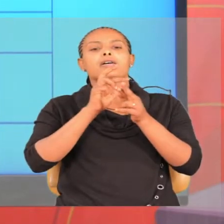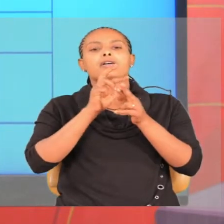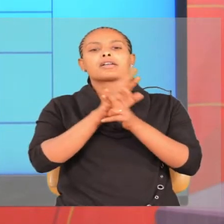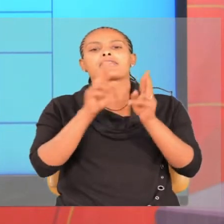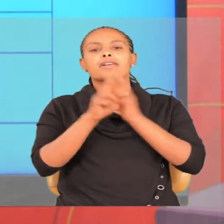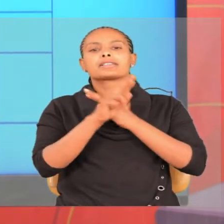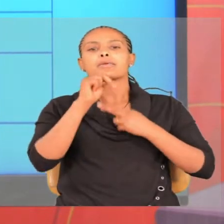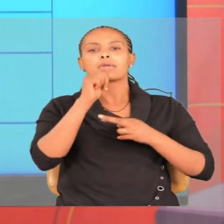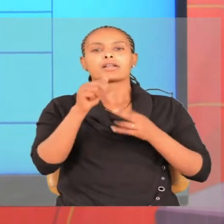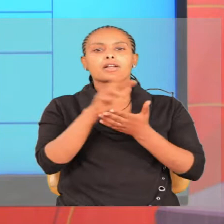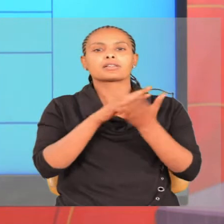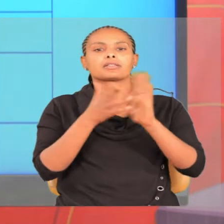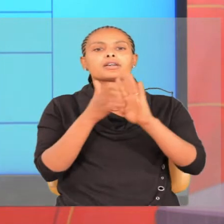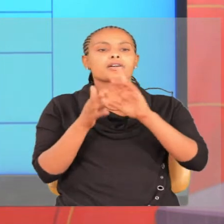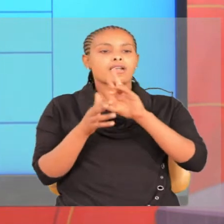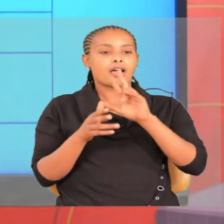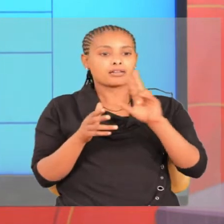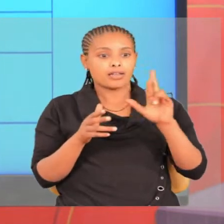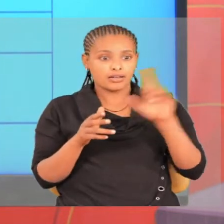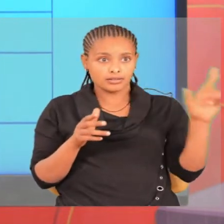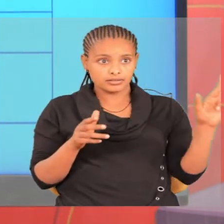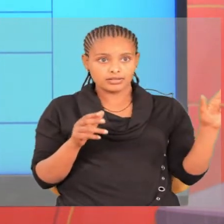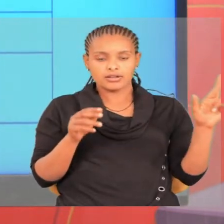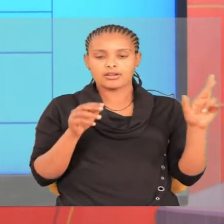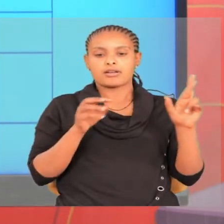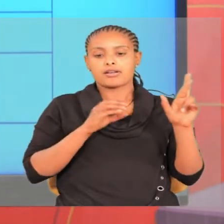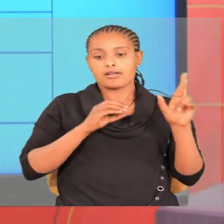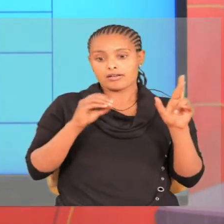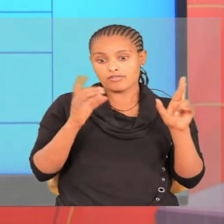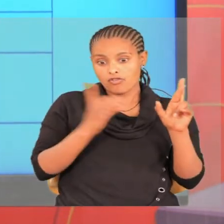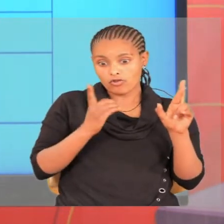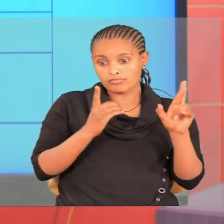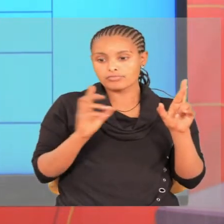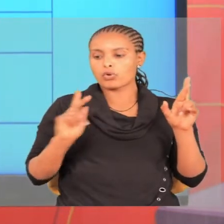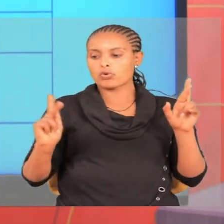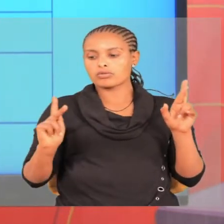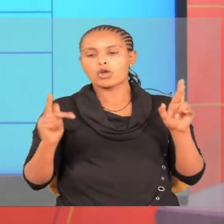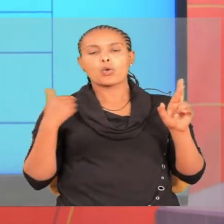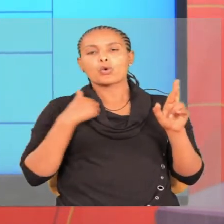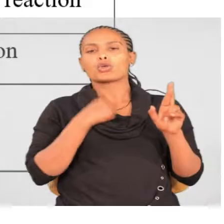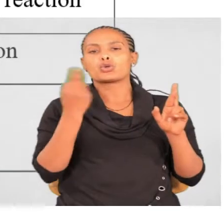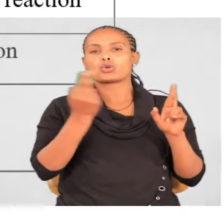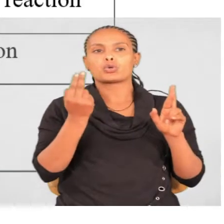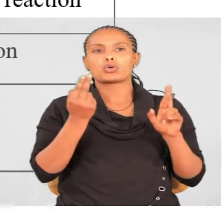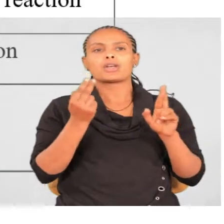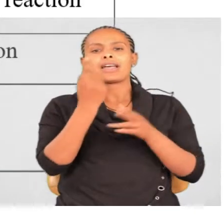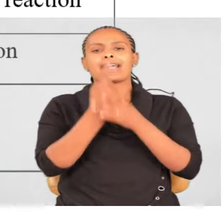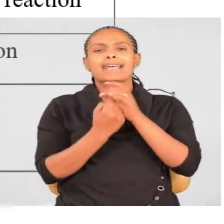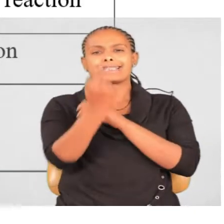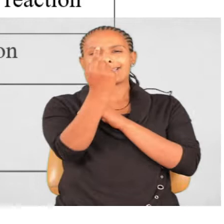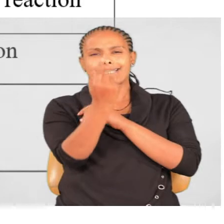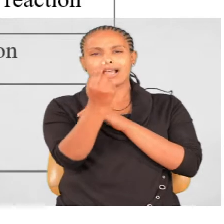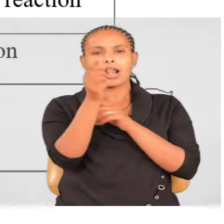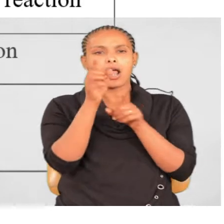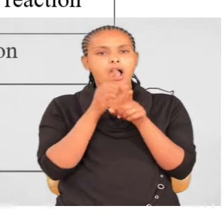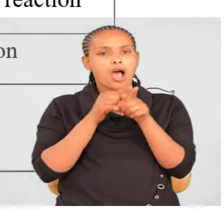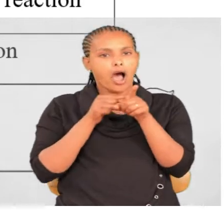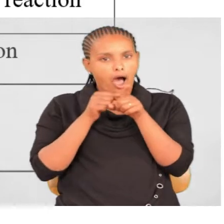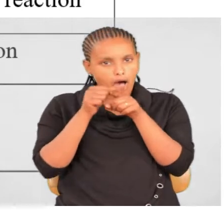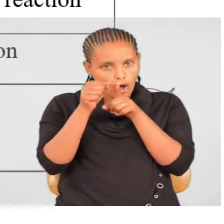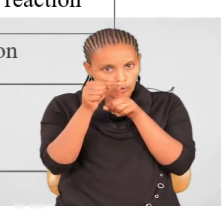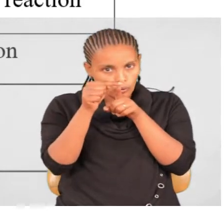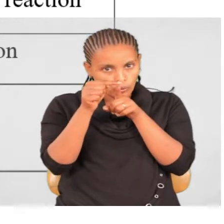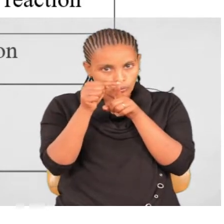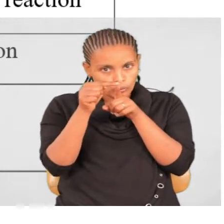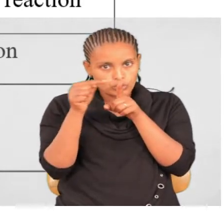reaction. Reactants react and form products. We use a single arrow to show